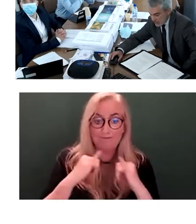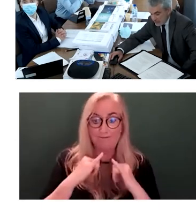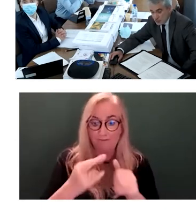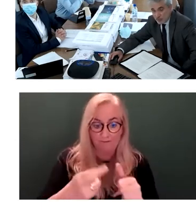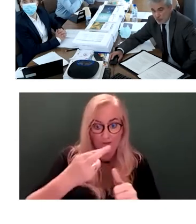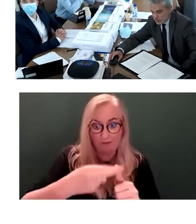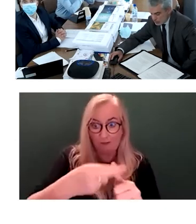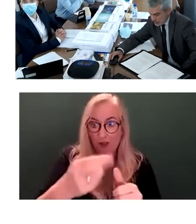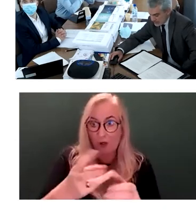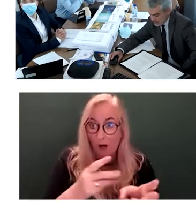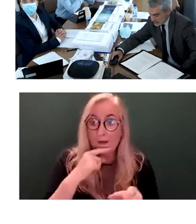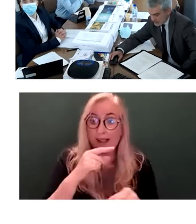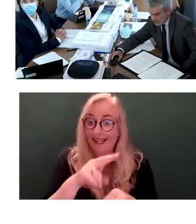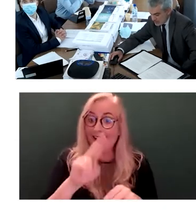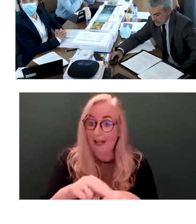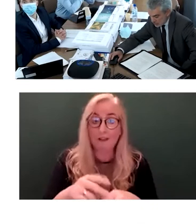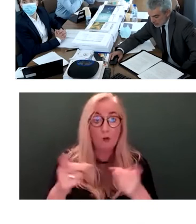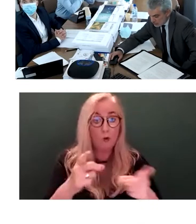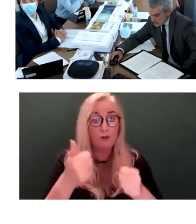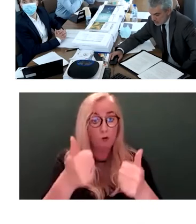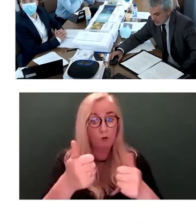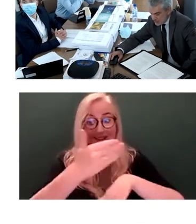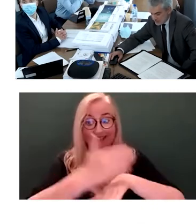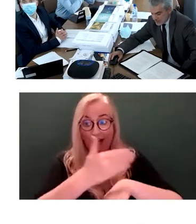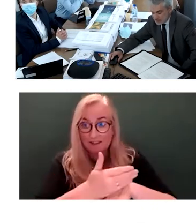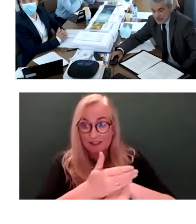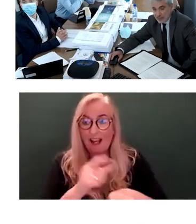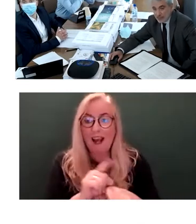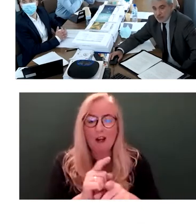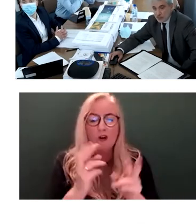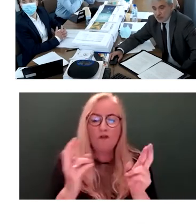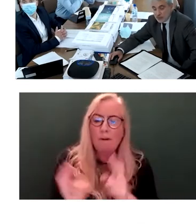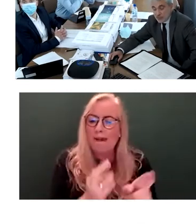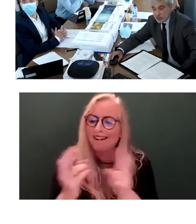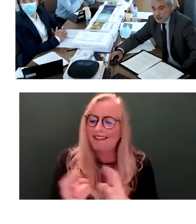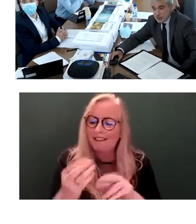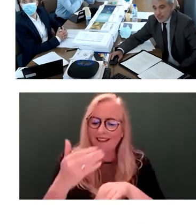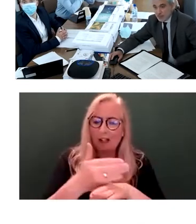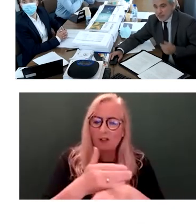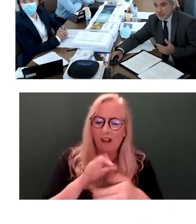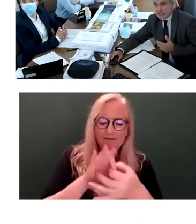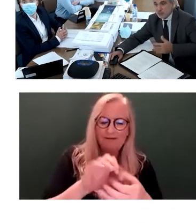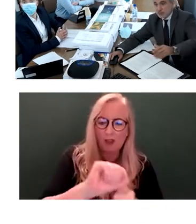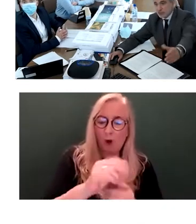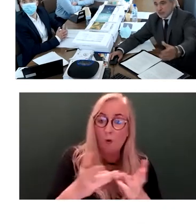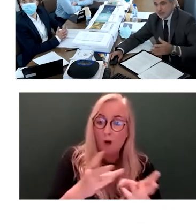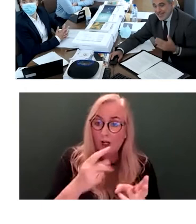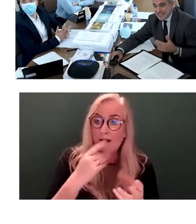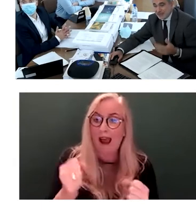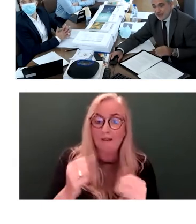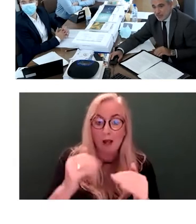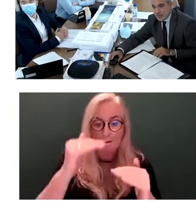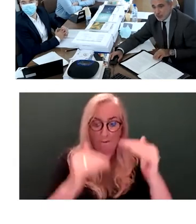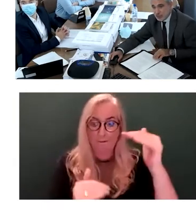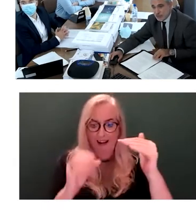they're more likely to perform routine tasks, some monotonous and repetitive tasks in their work. So there is also a potential disproportionate